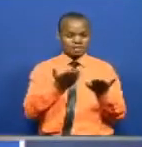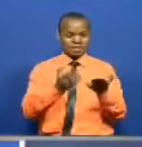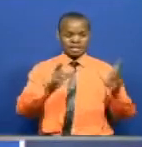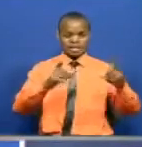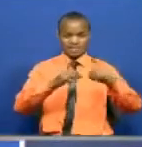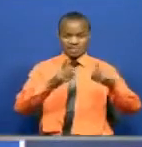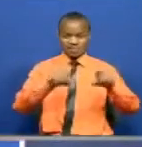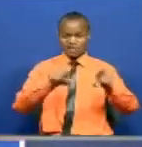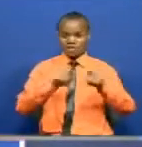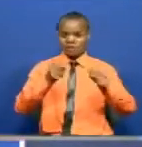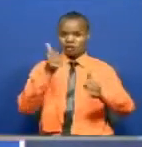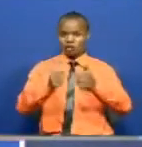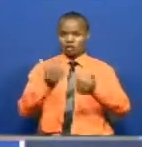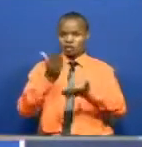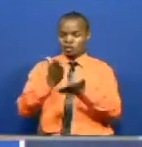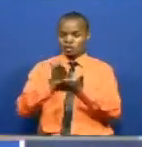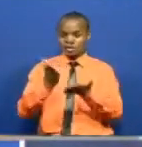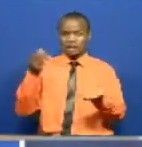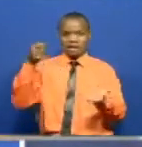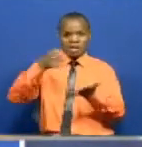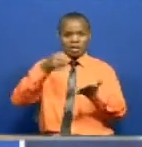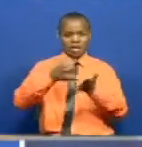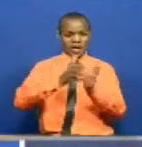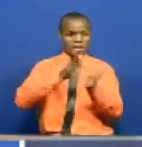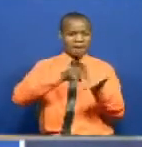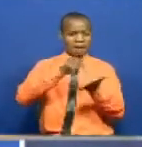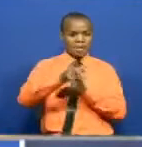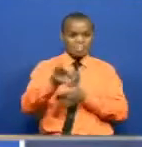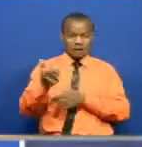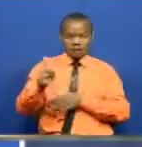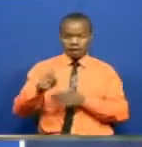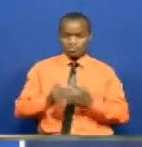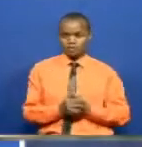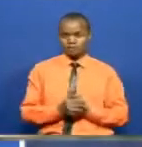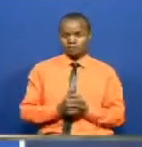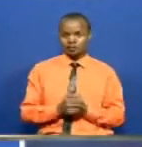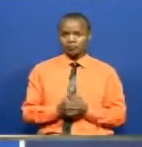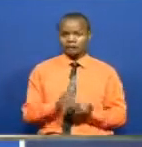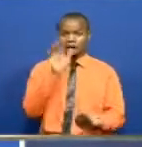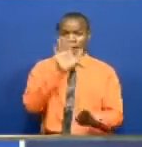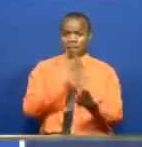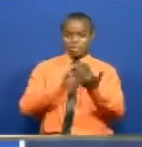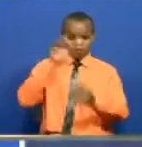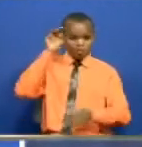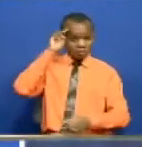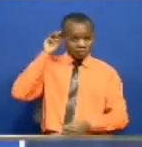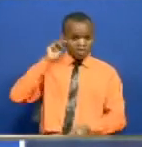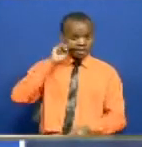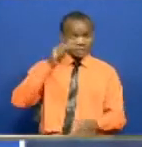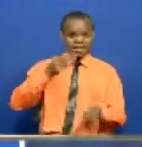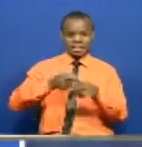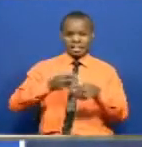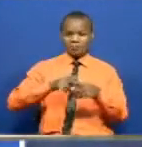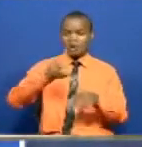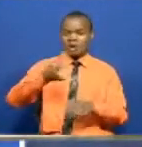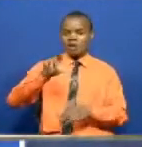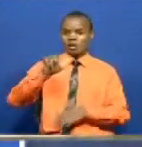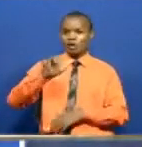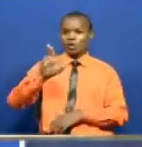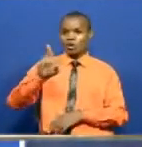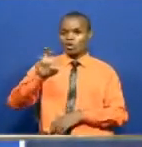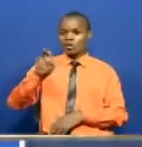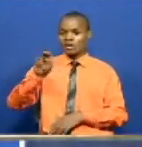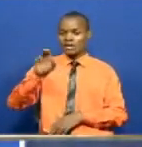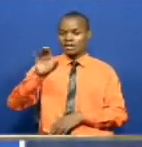that were erroneously occasioning an overpayment. Appearing before Chief Magistrate Lawrence Mugambi, the two pleaded